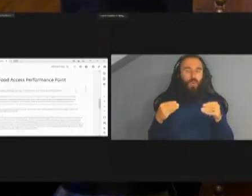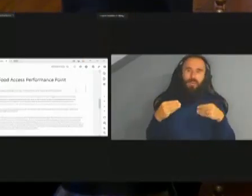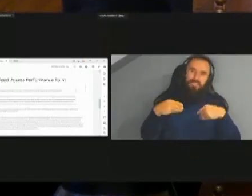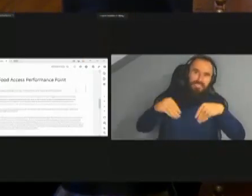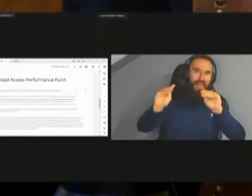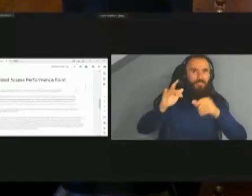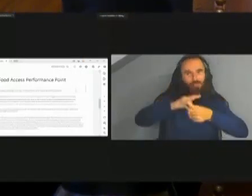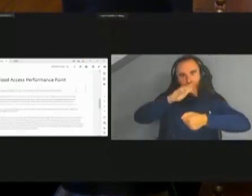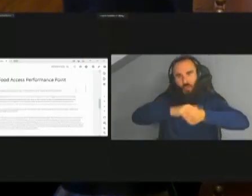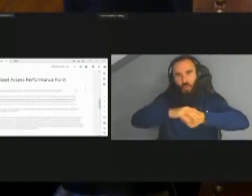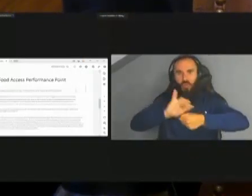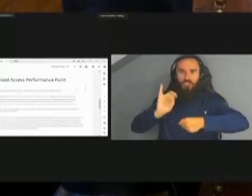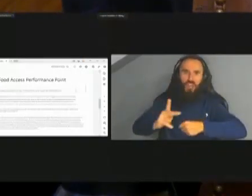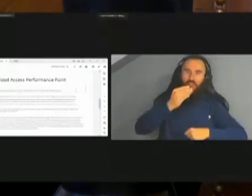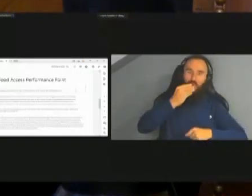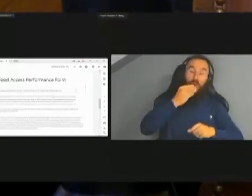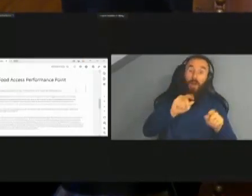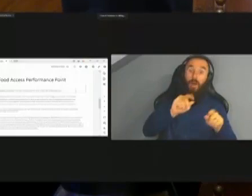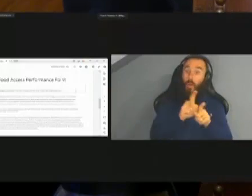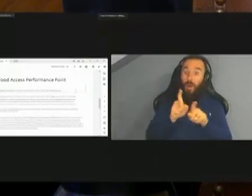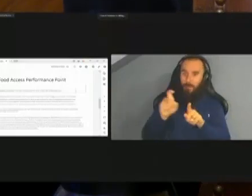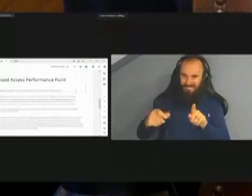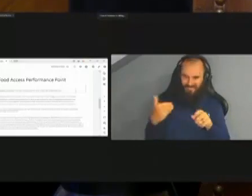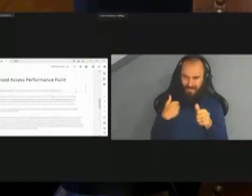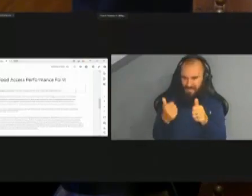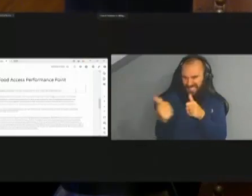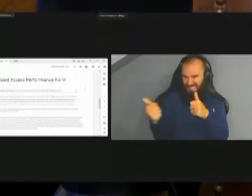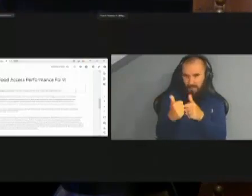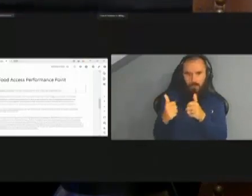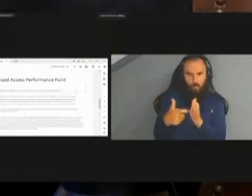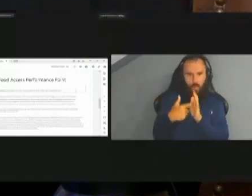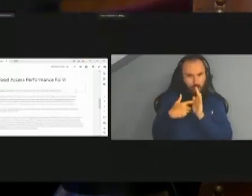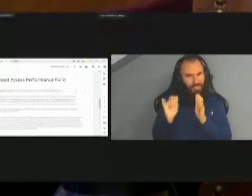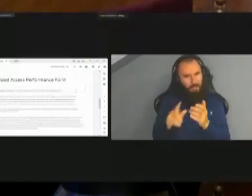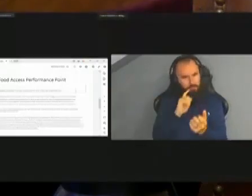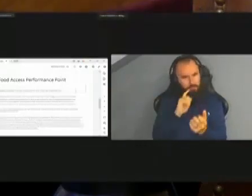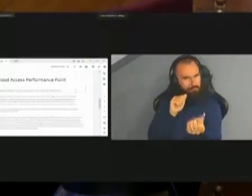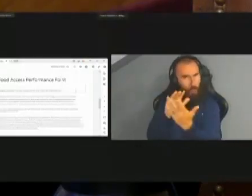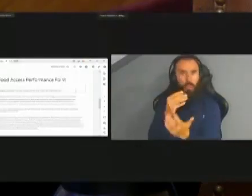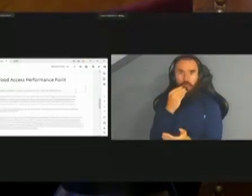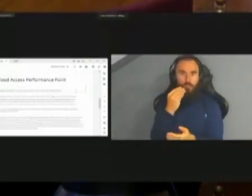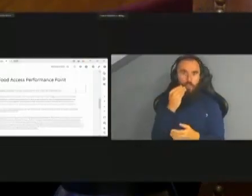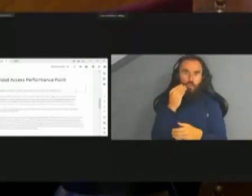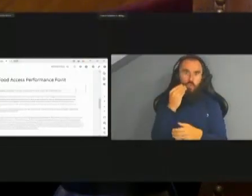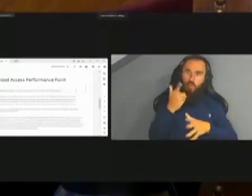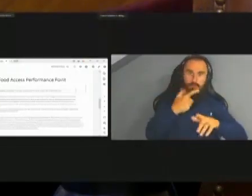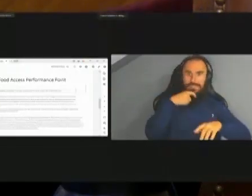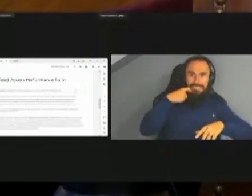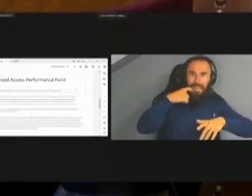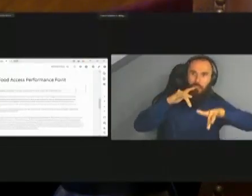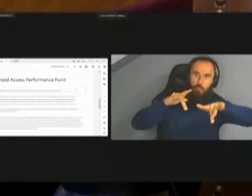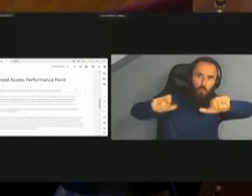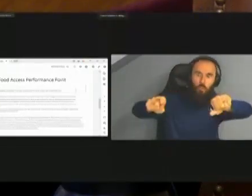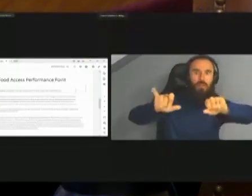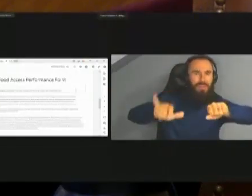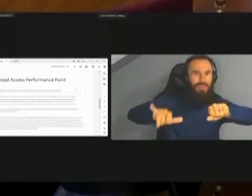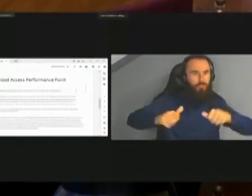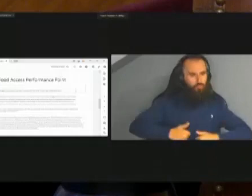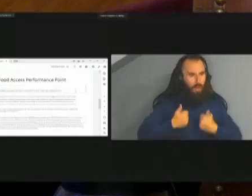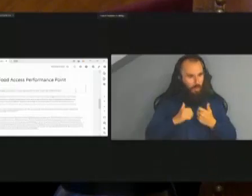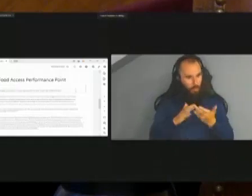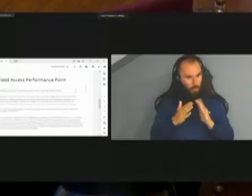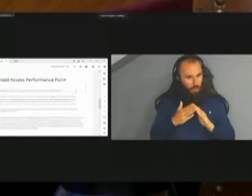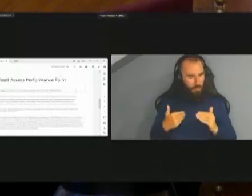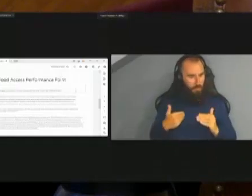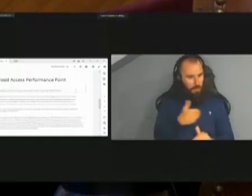there is a distance requirement. So the idea is that it's intended to address the food desert concept where residents and community members otherwise